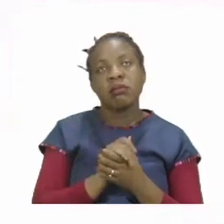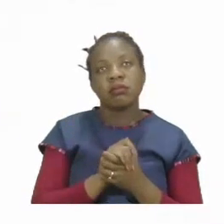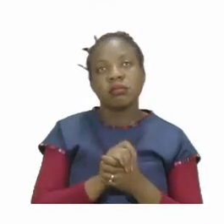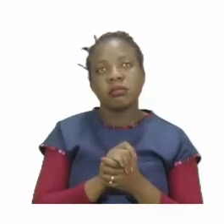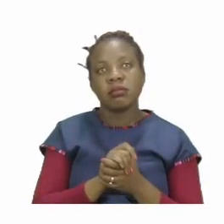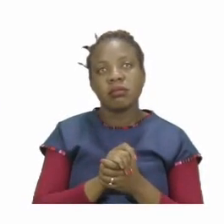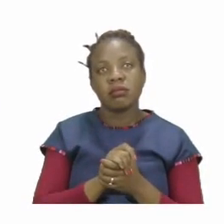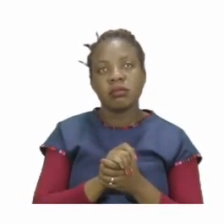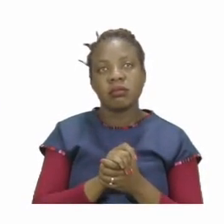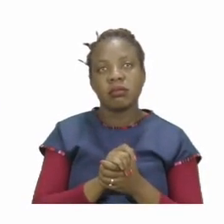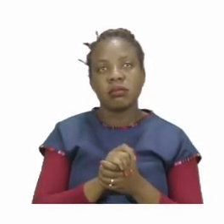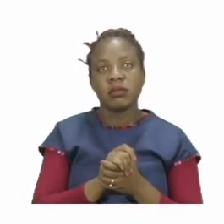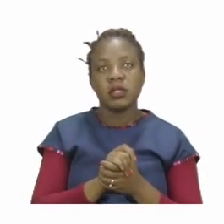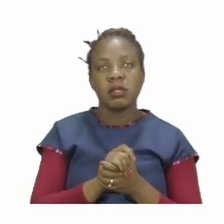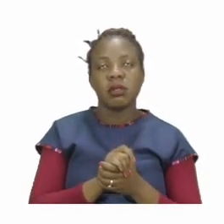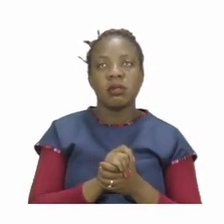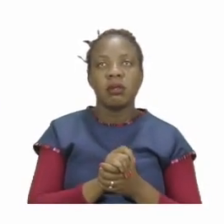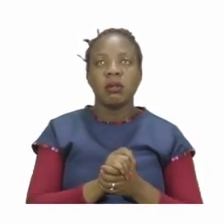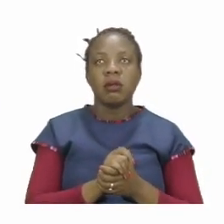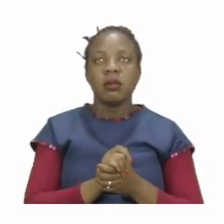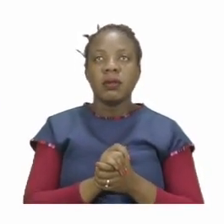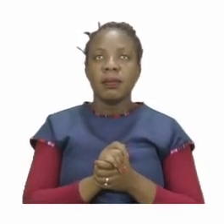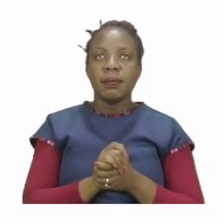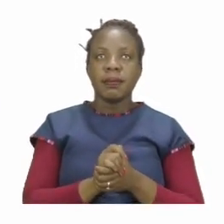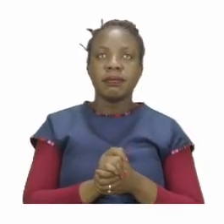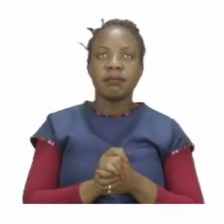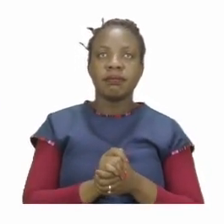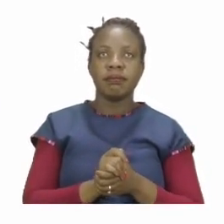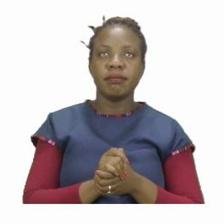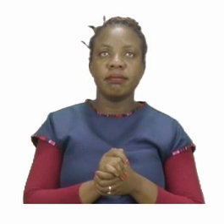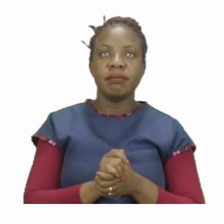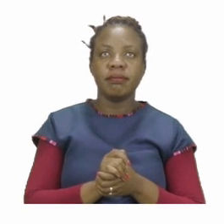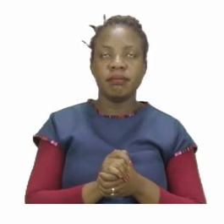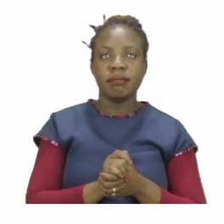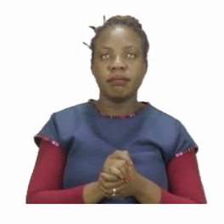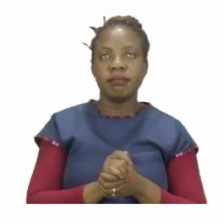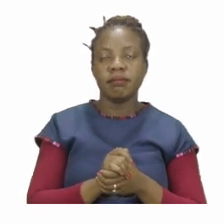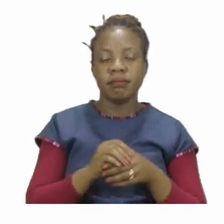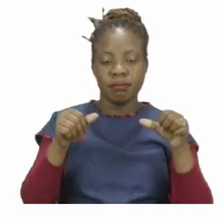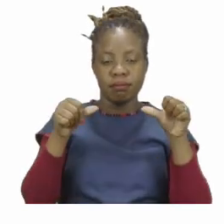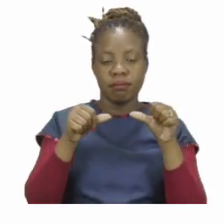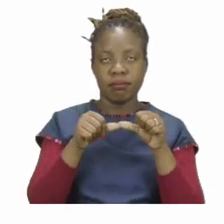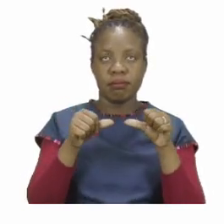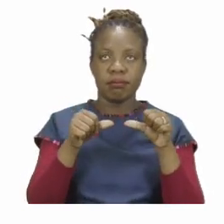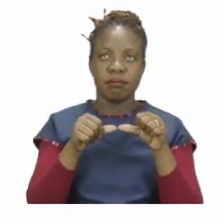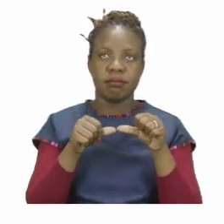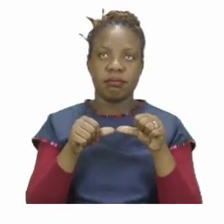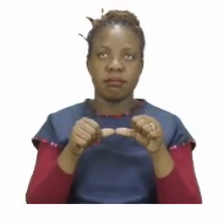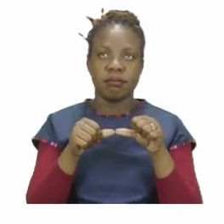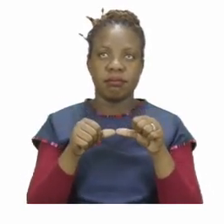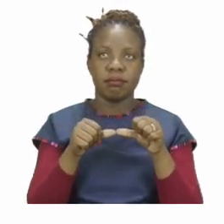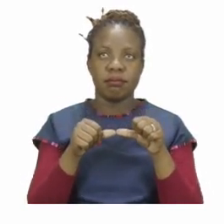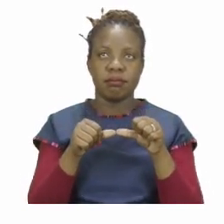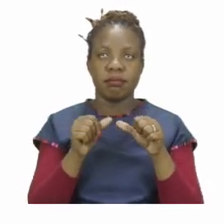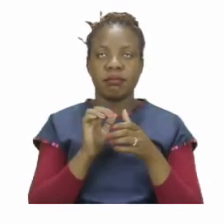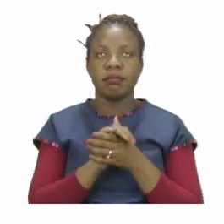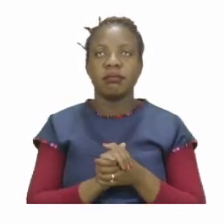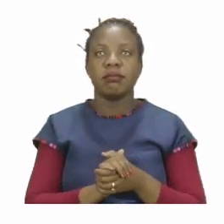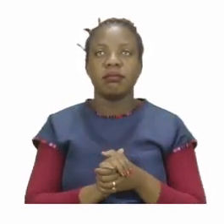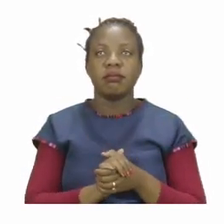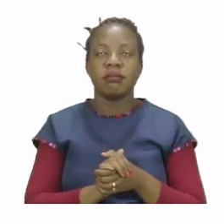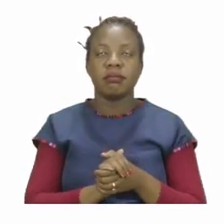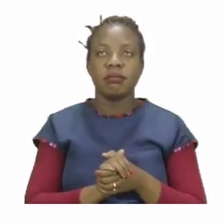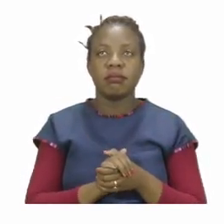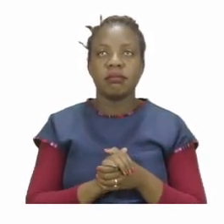there. On page 8, we talk about measurement. And in this case, we have